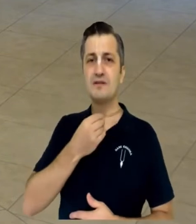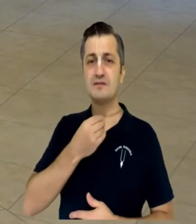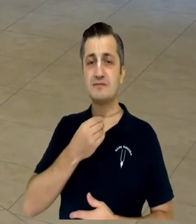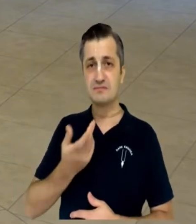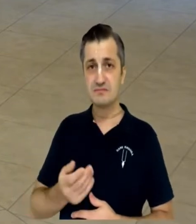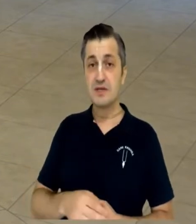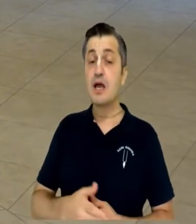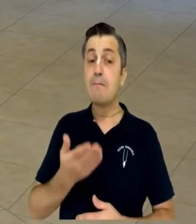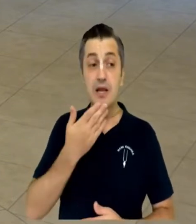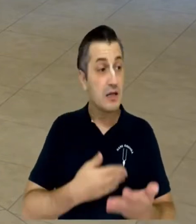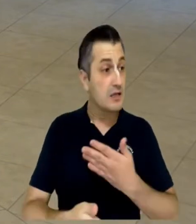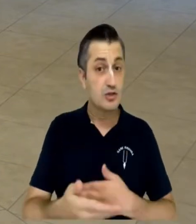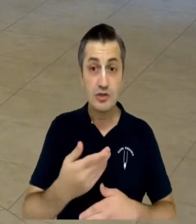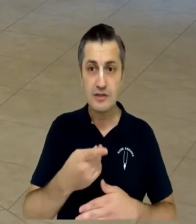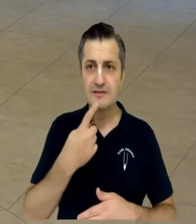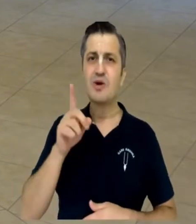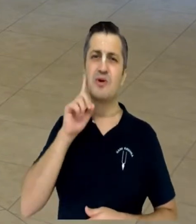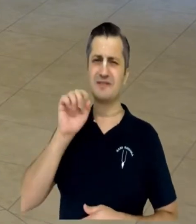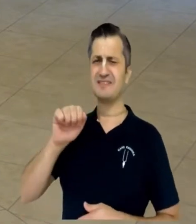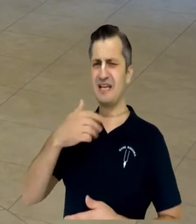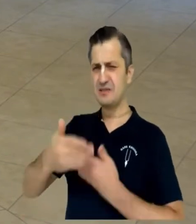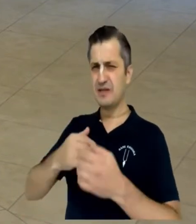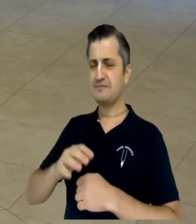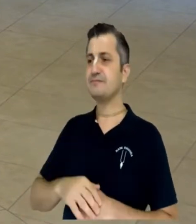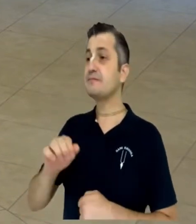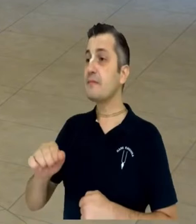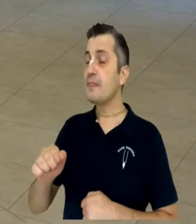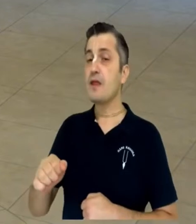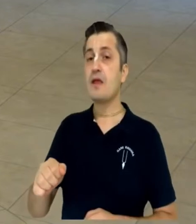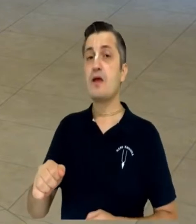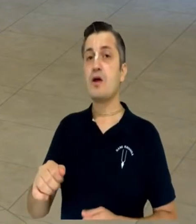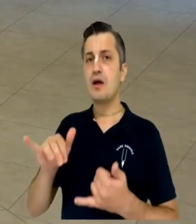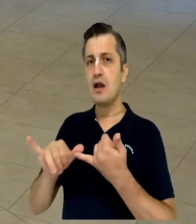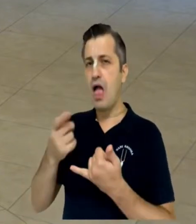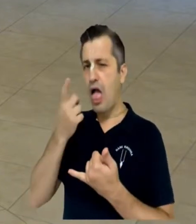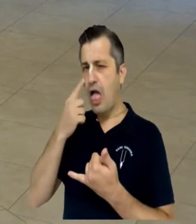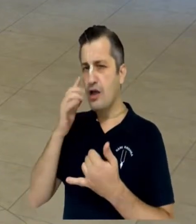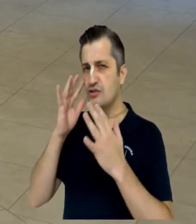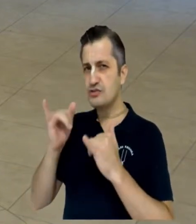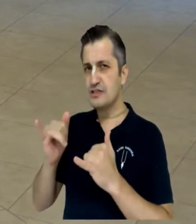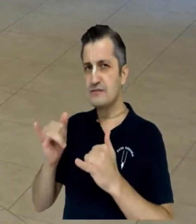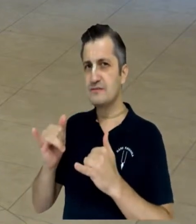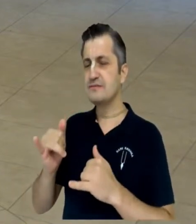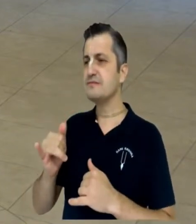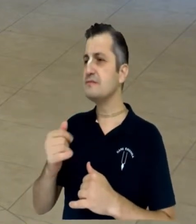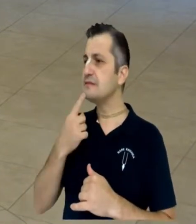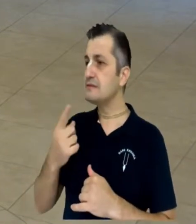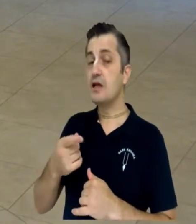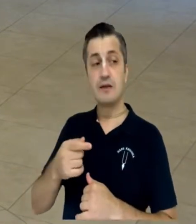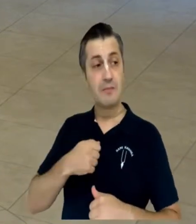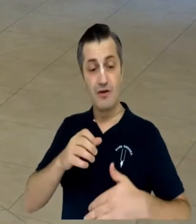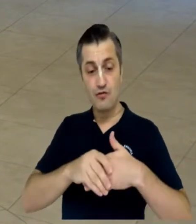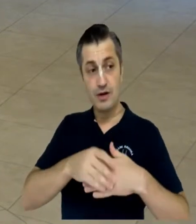Yes, the Brahmanas were there, and Krishna wanted to test them. So he sent his friends to ask for some food from the Brahmanas, because they were